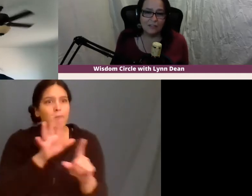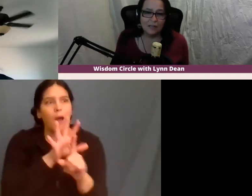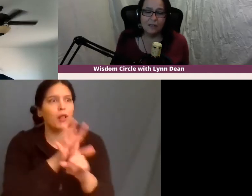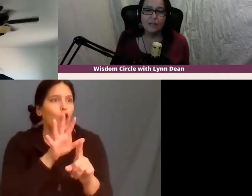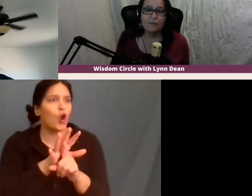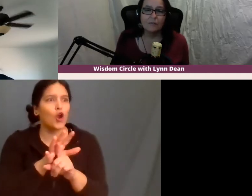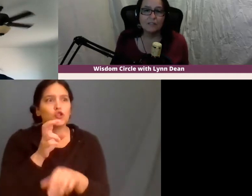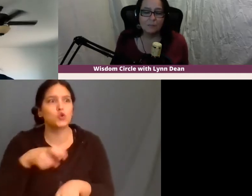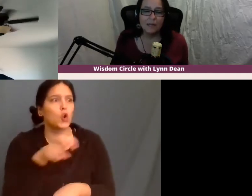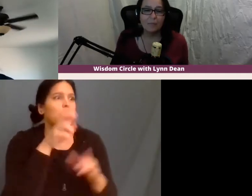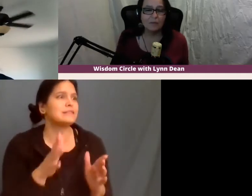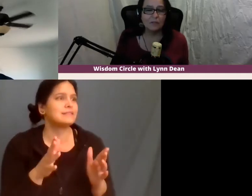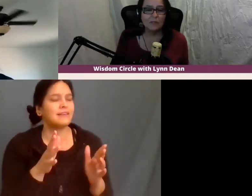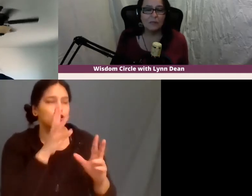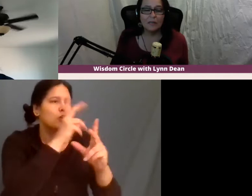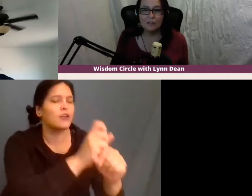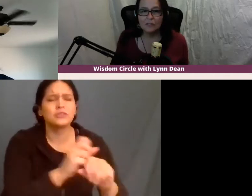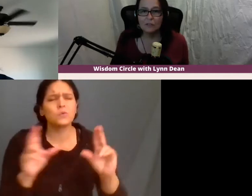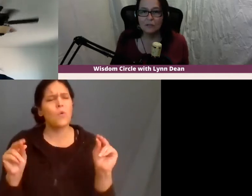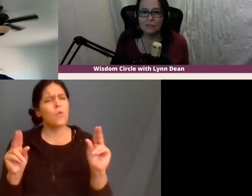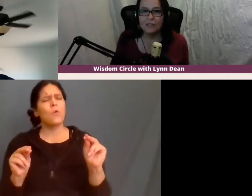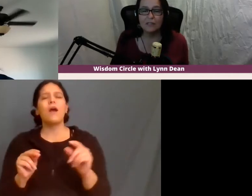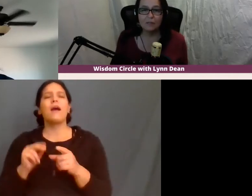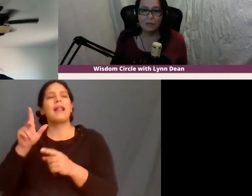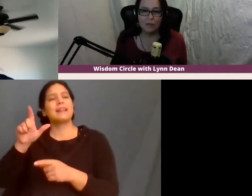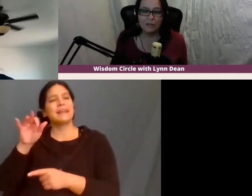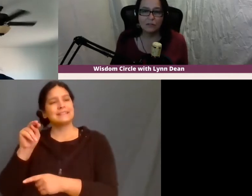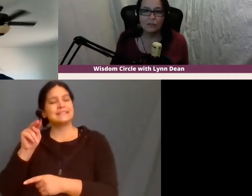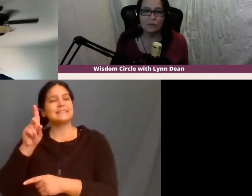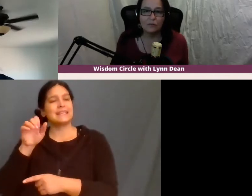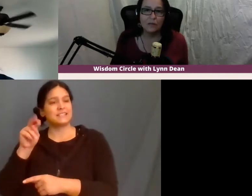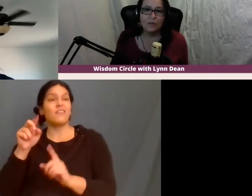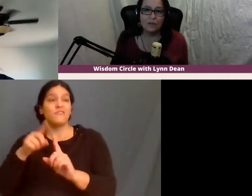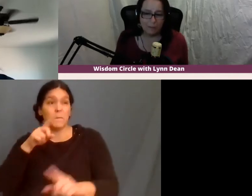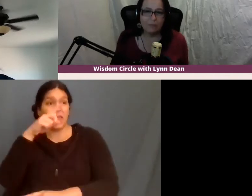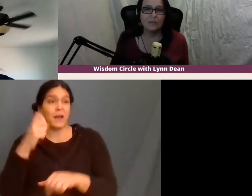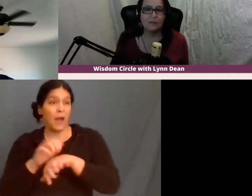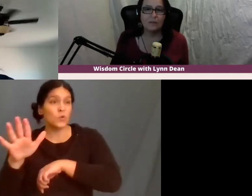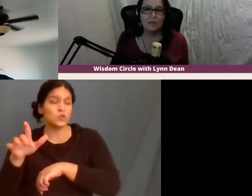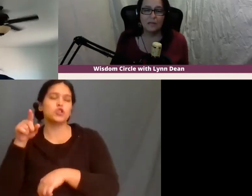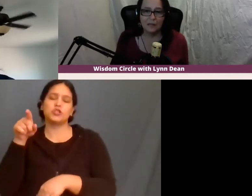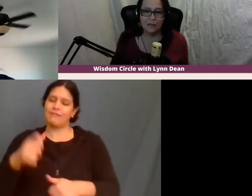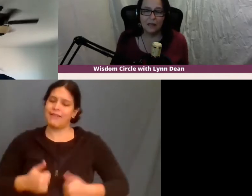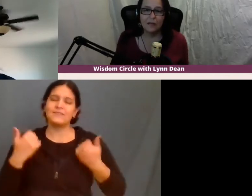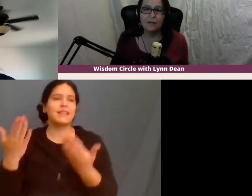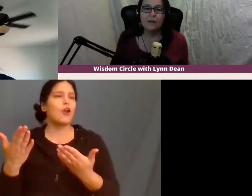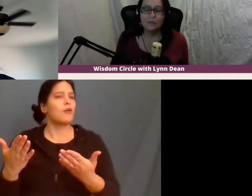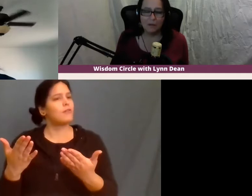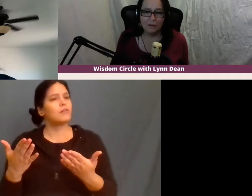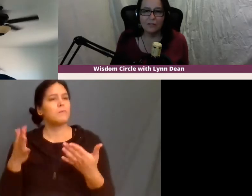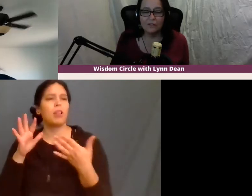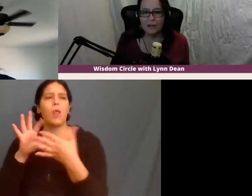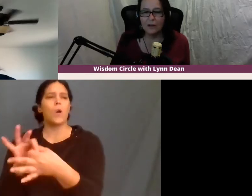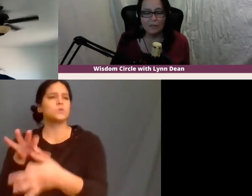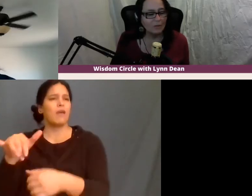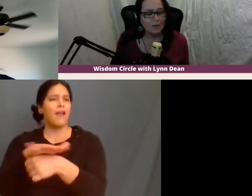is hailing in from is Black Mountain, and she is a resident and belongs to the mountain. And her mother